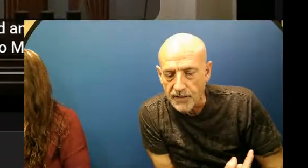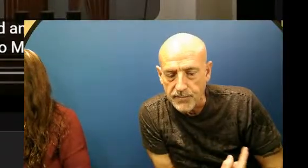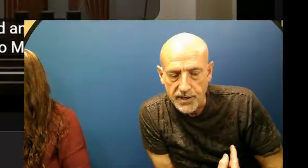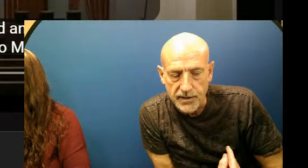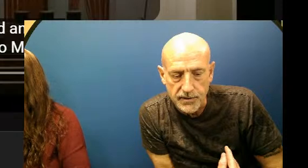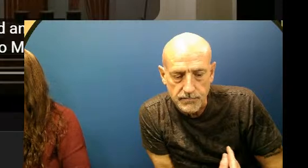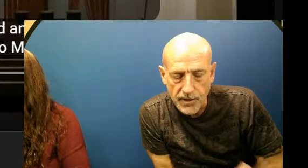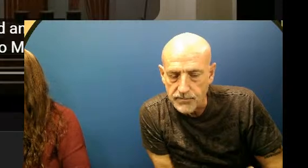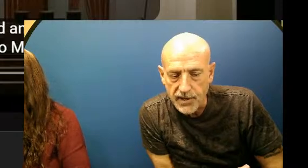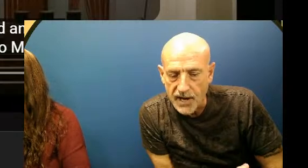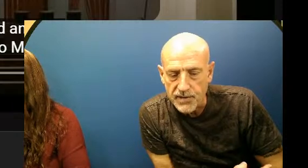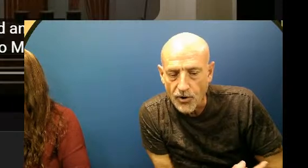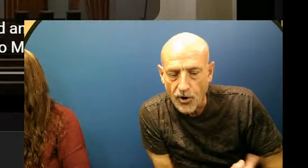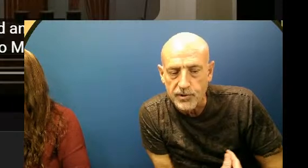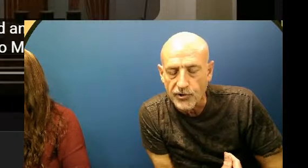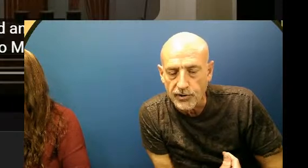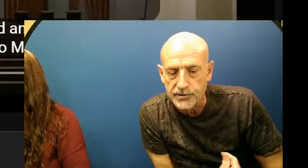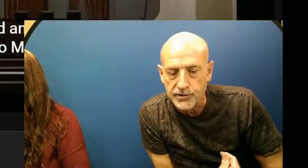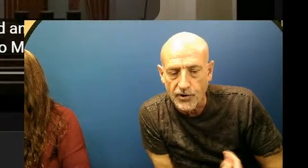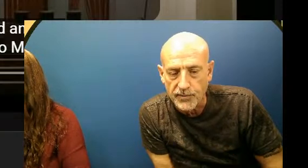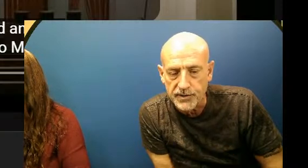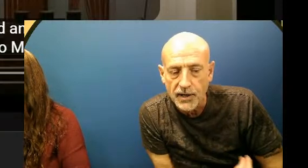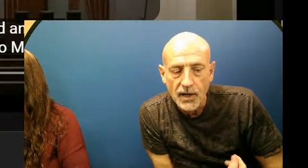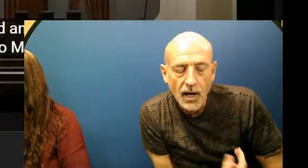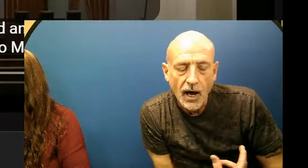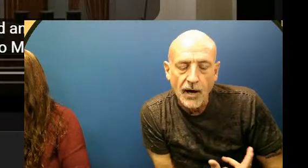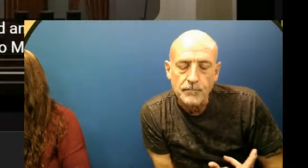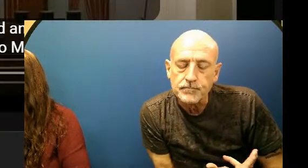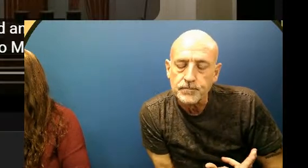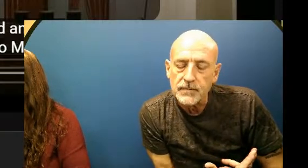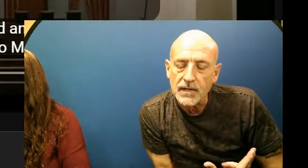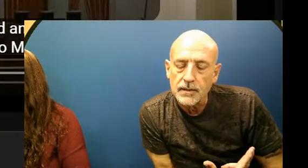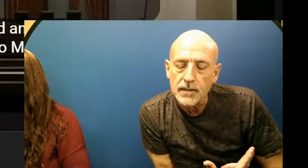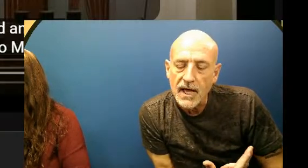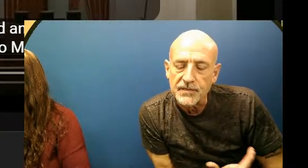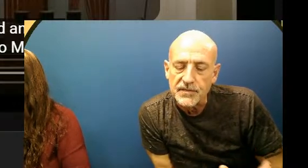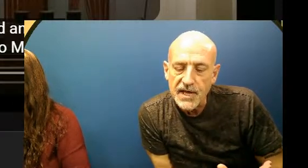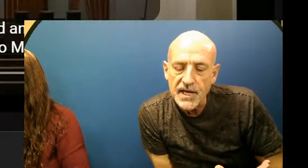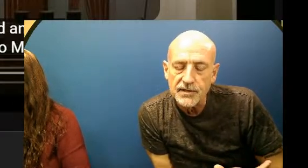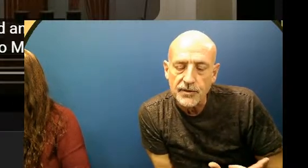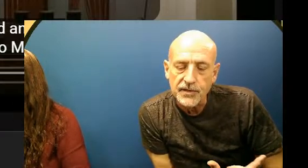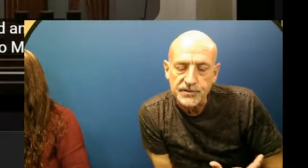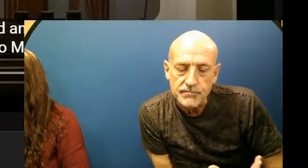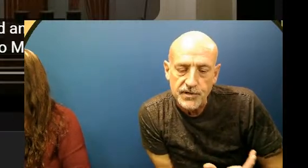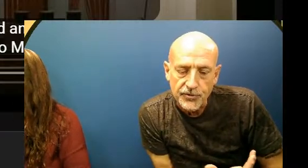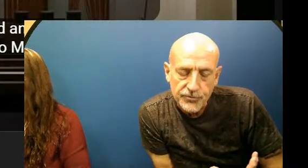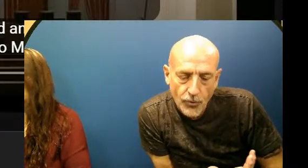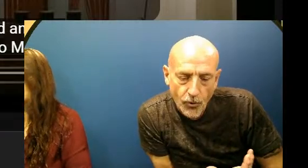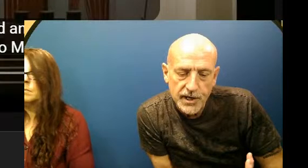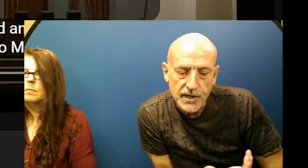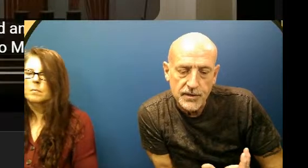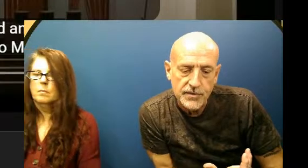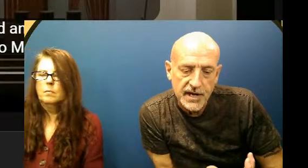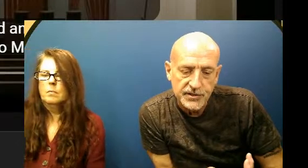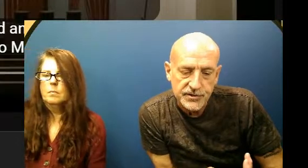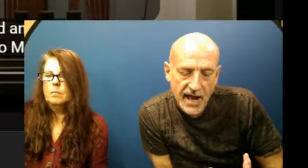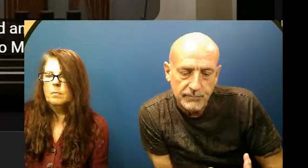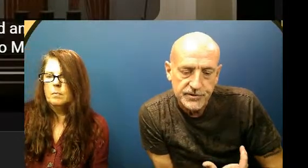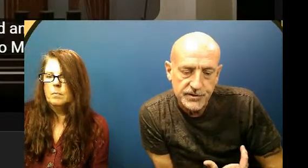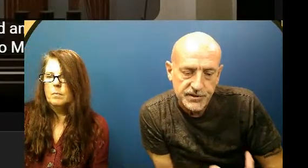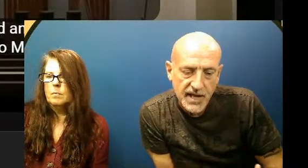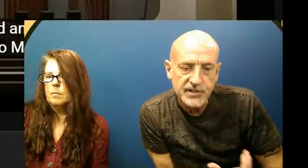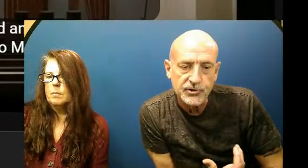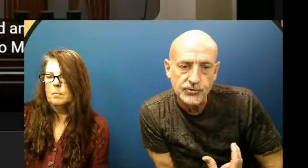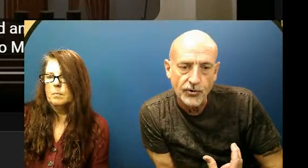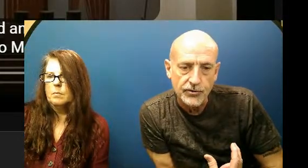It can't be arbitrarily determined. And then the authority they